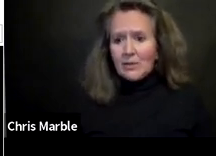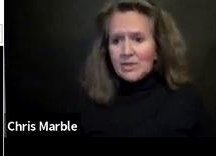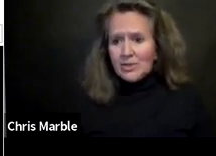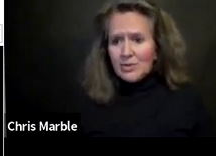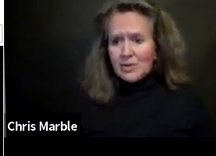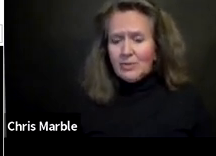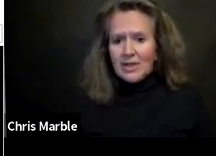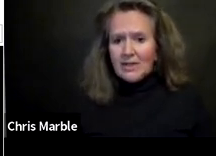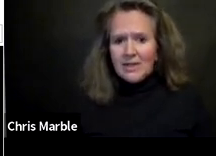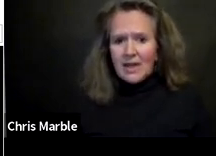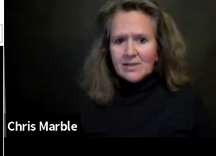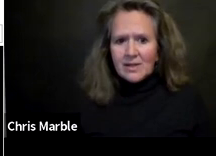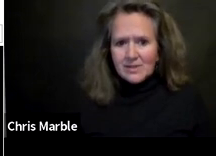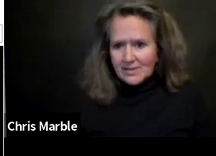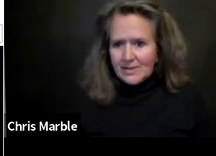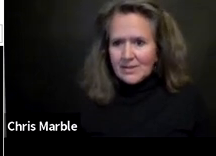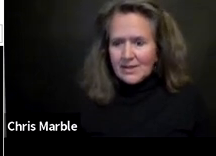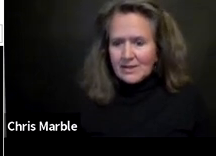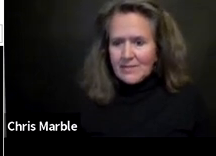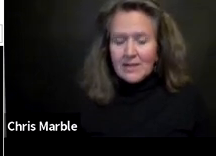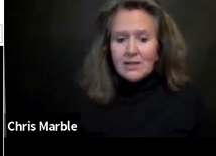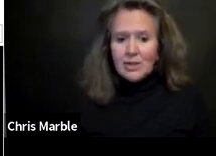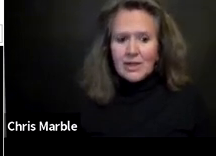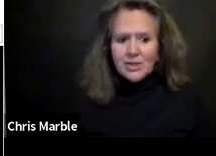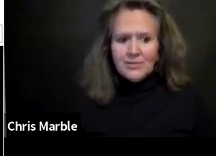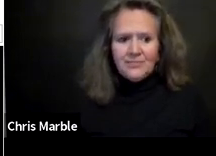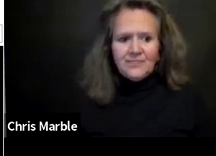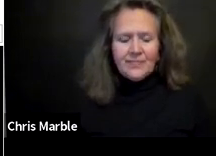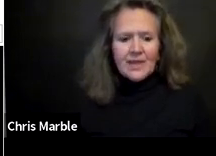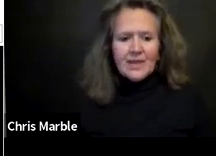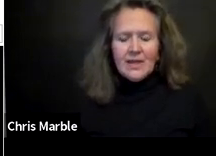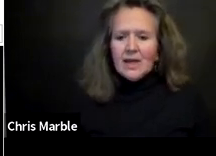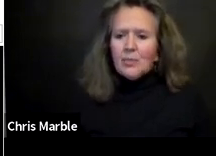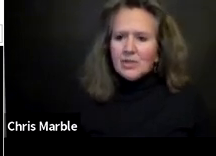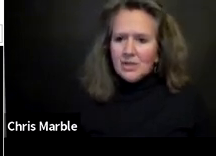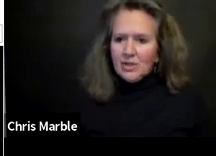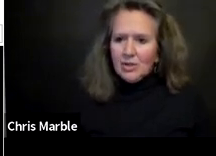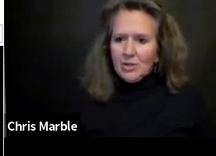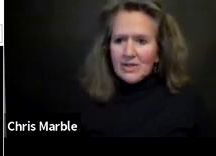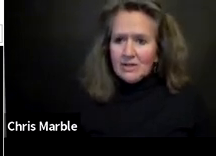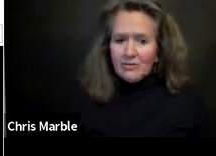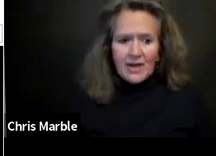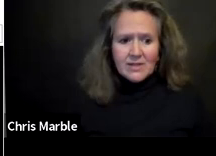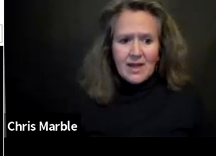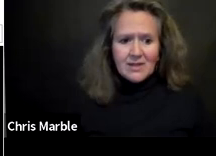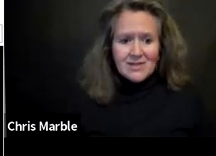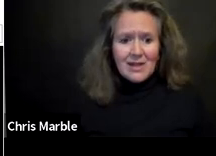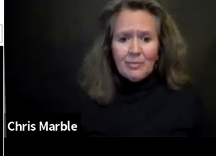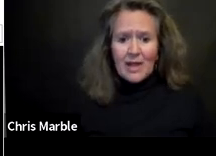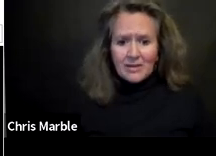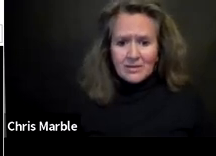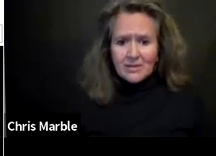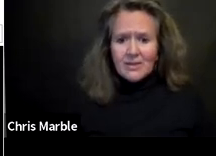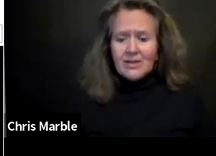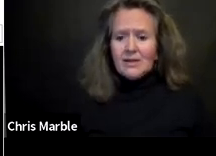on sign language to communicate and to access any communication. A person who identifies as